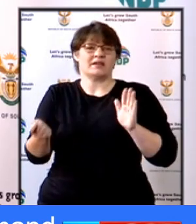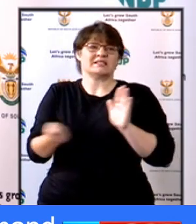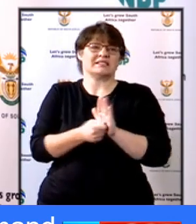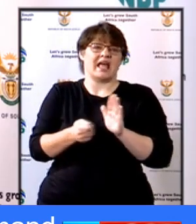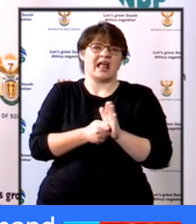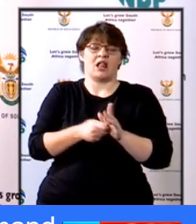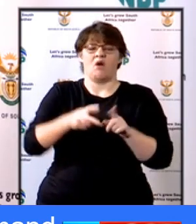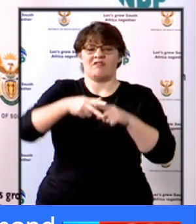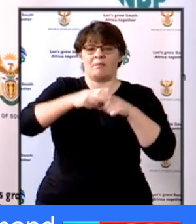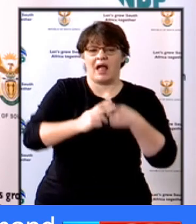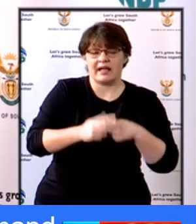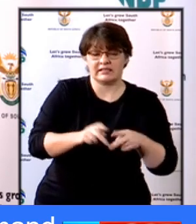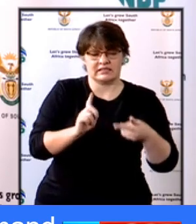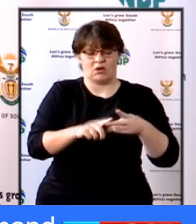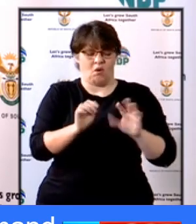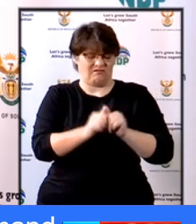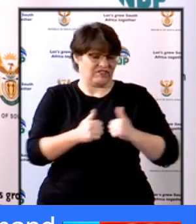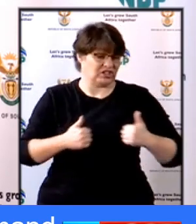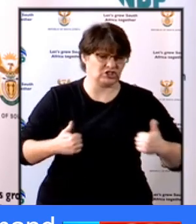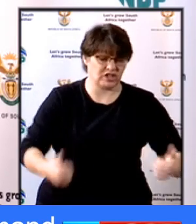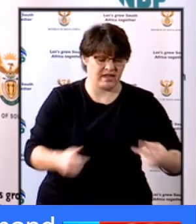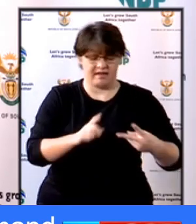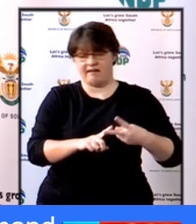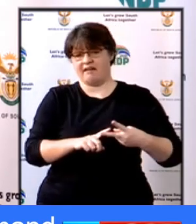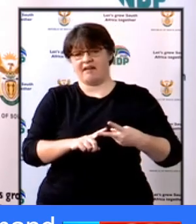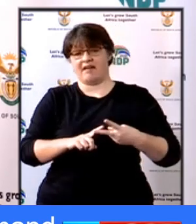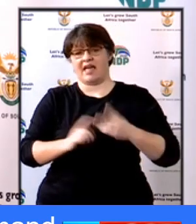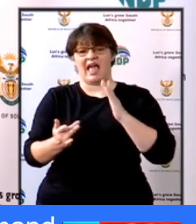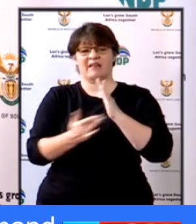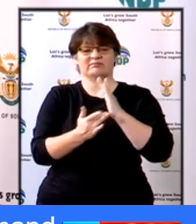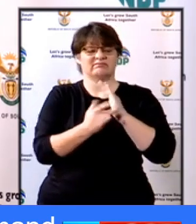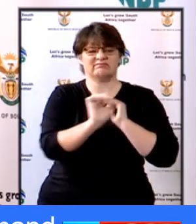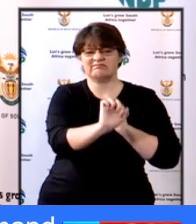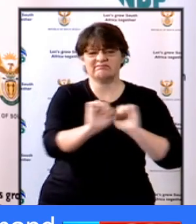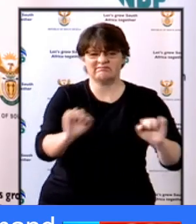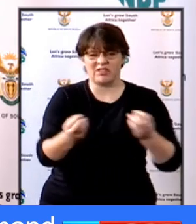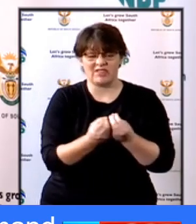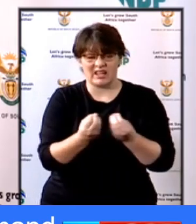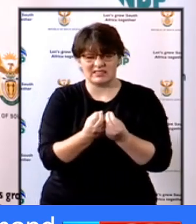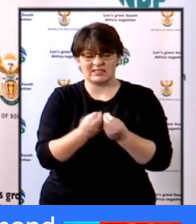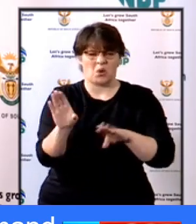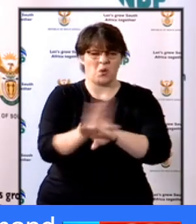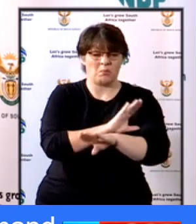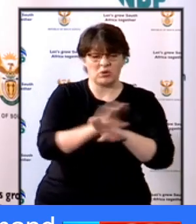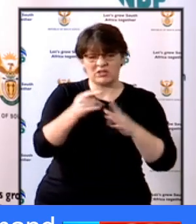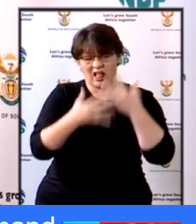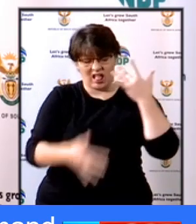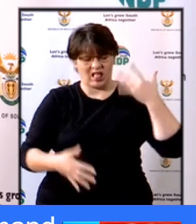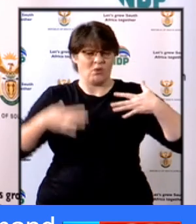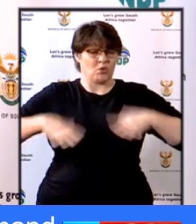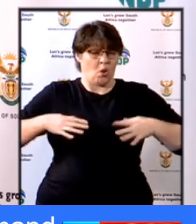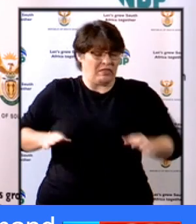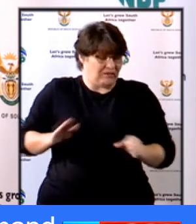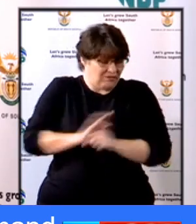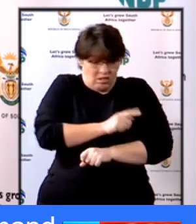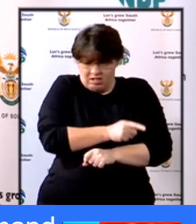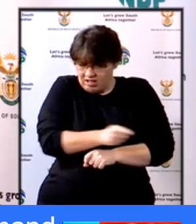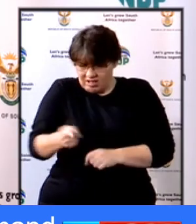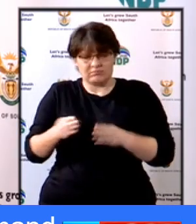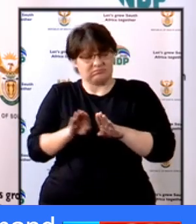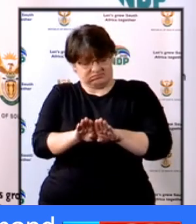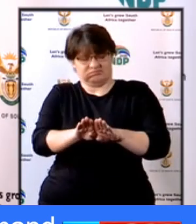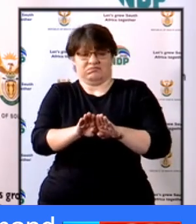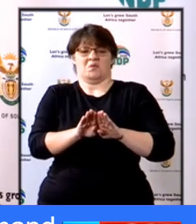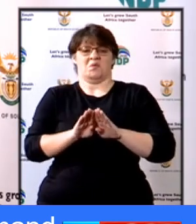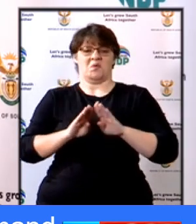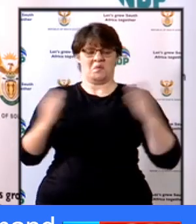of appliances or furniture or electronic goods, all of the clothing industry, those are all open